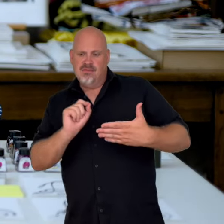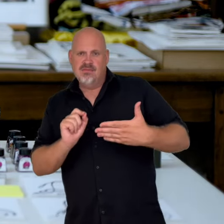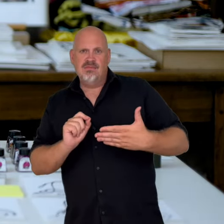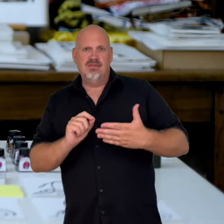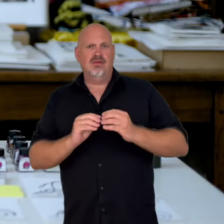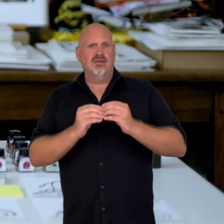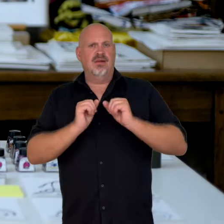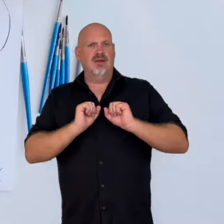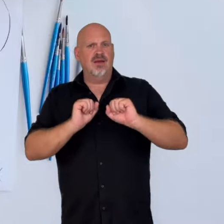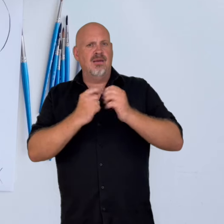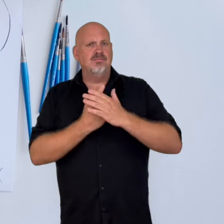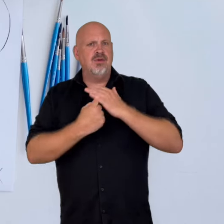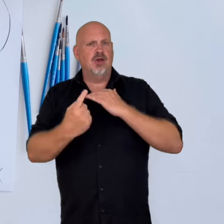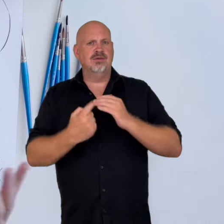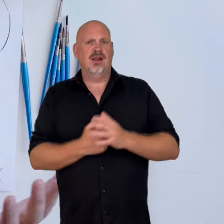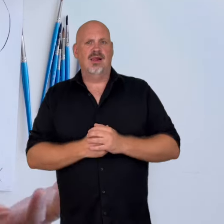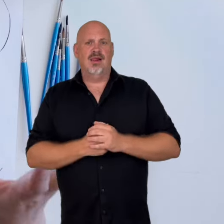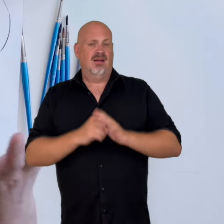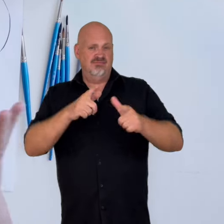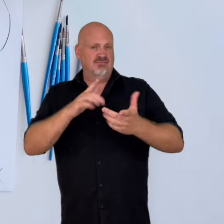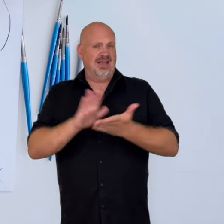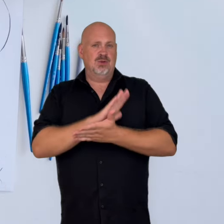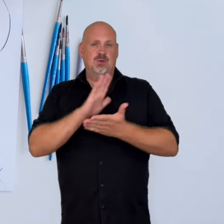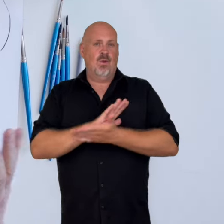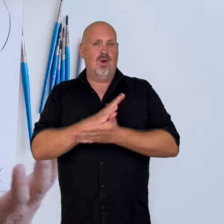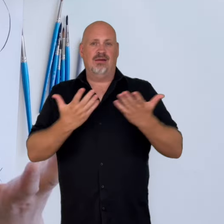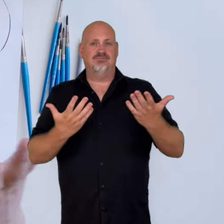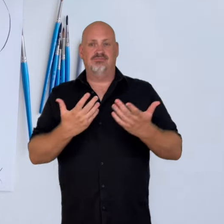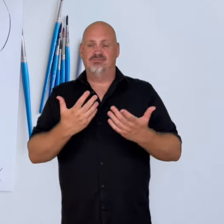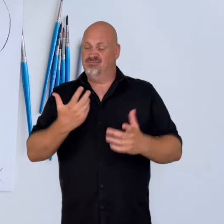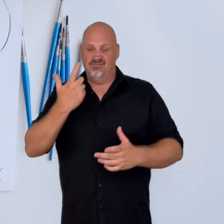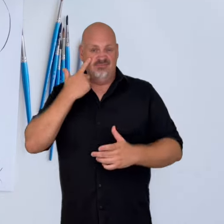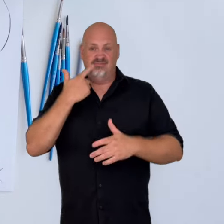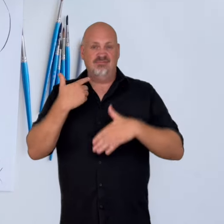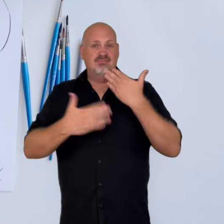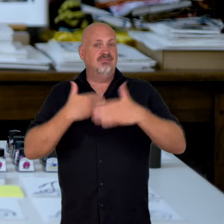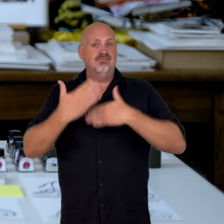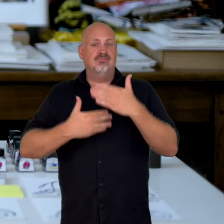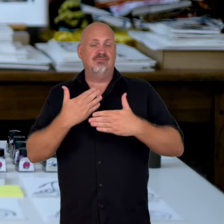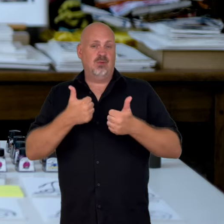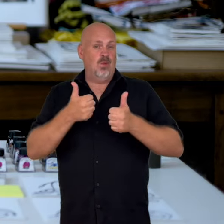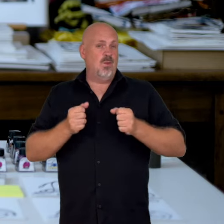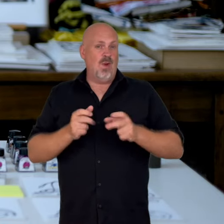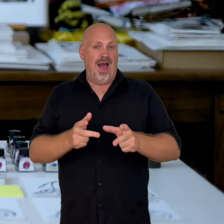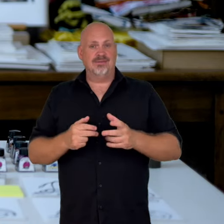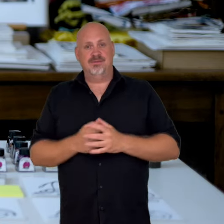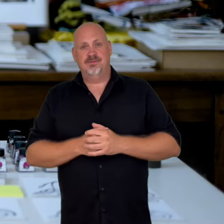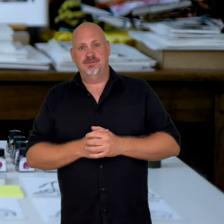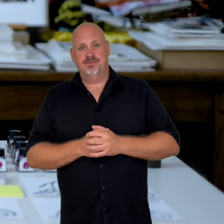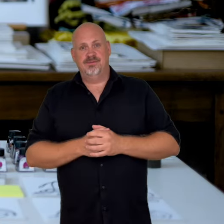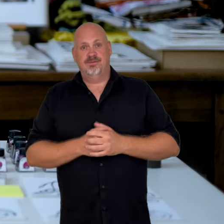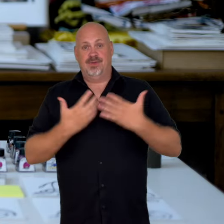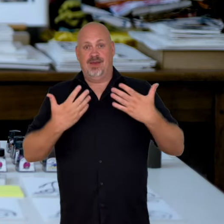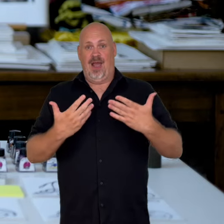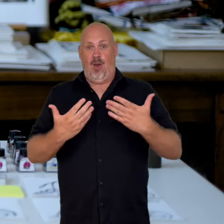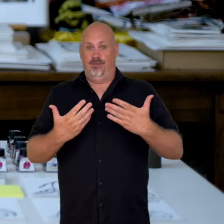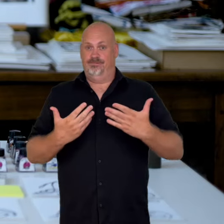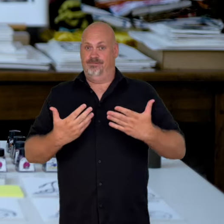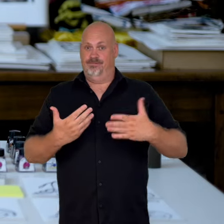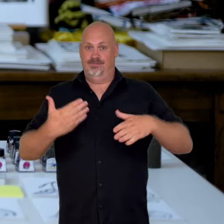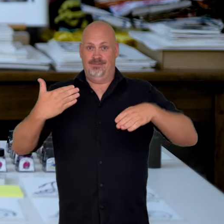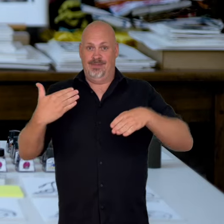started, these are really good because they'll enable you to make them personal. I think you'll just enjoy them. You'll enjoy the process.